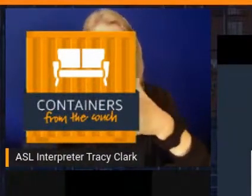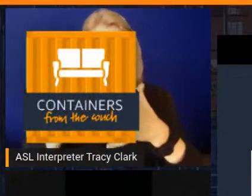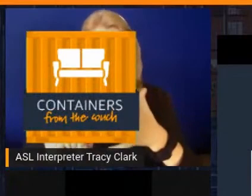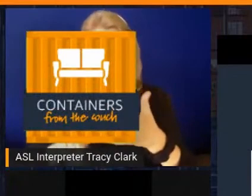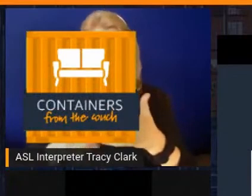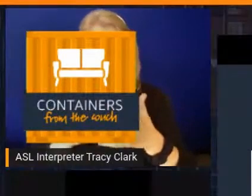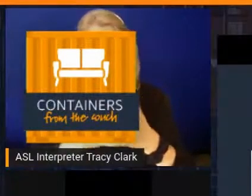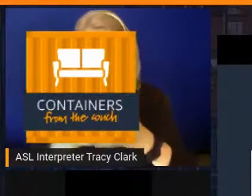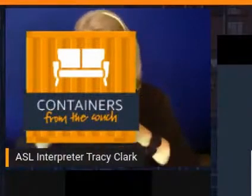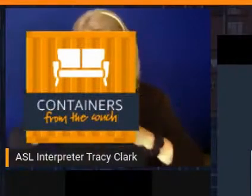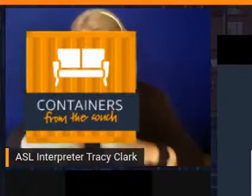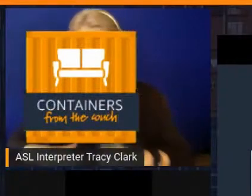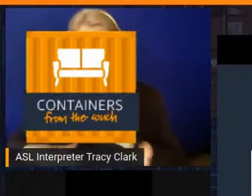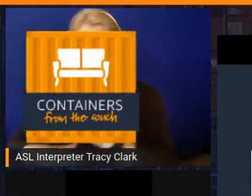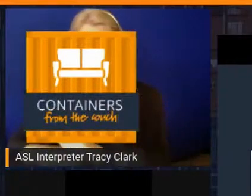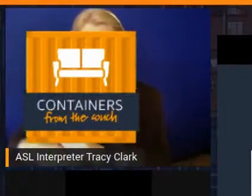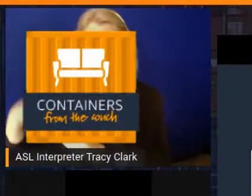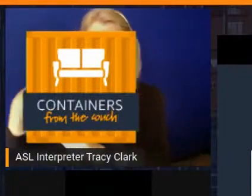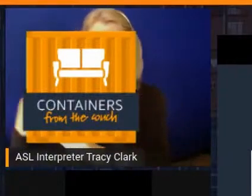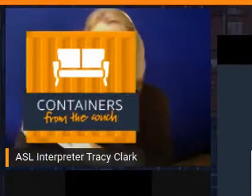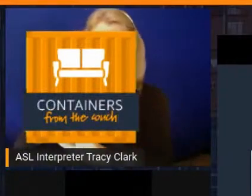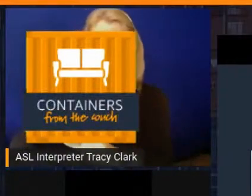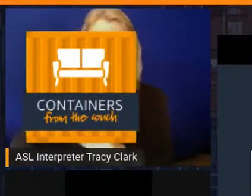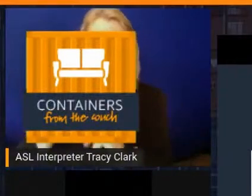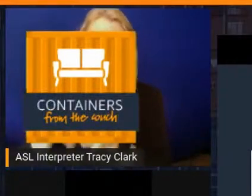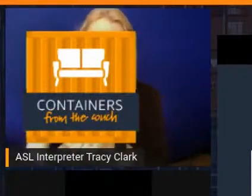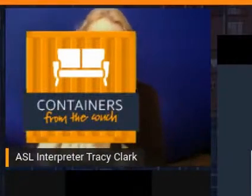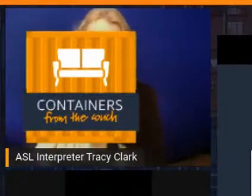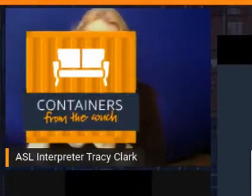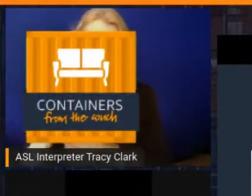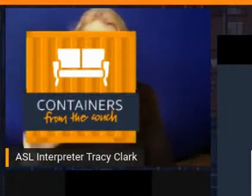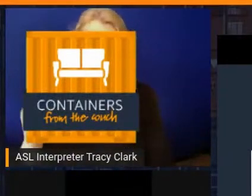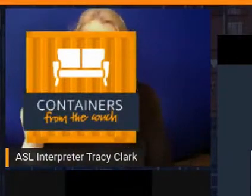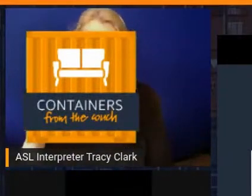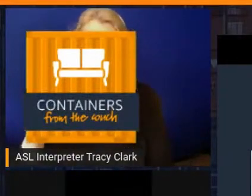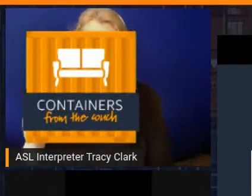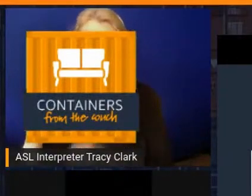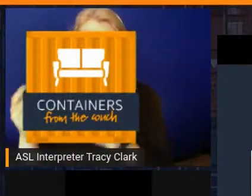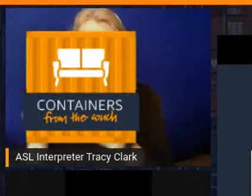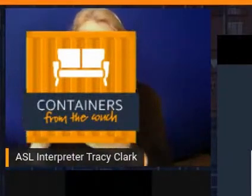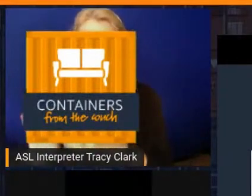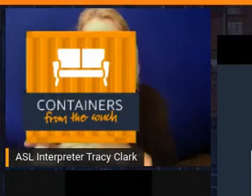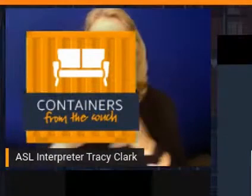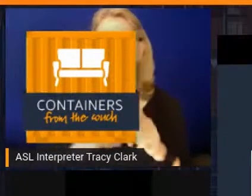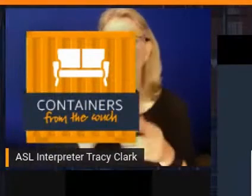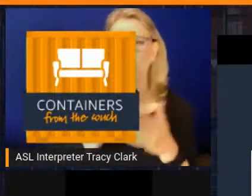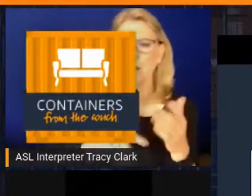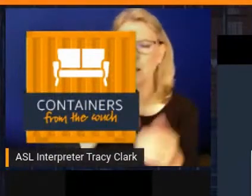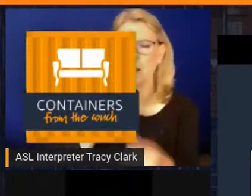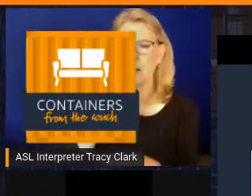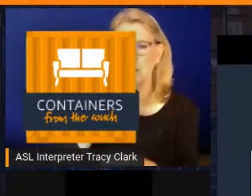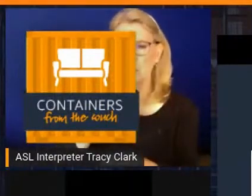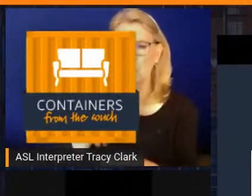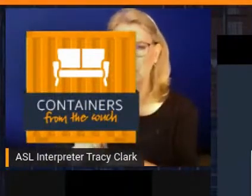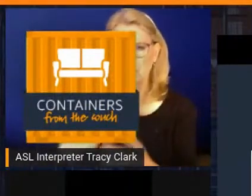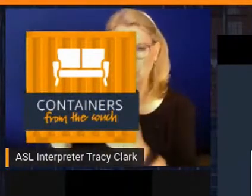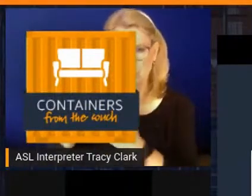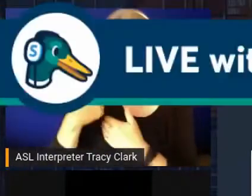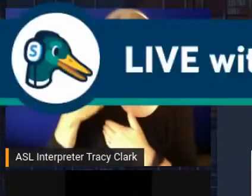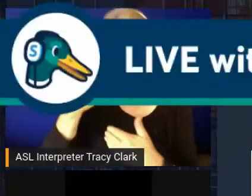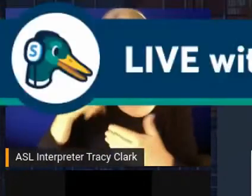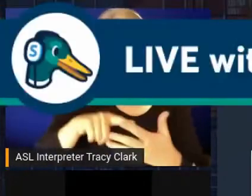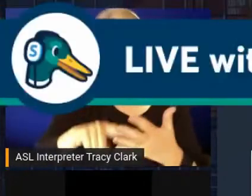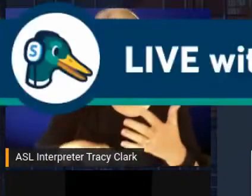are responsible for as consumers of AWS services and the things that AWS is responsible for